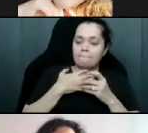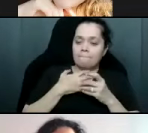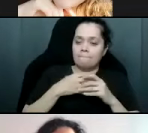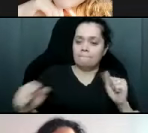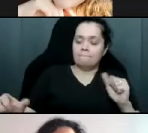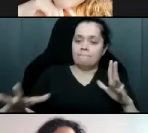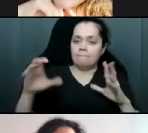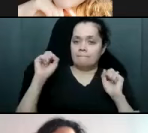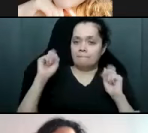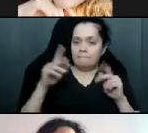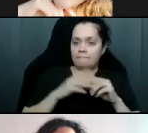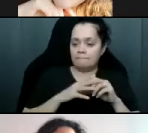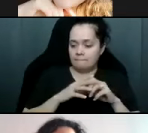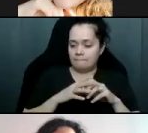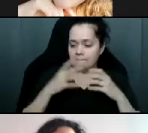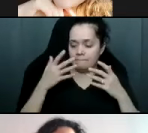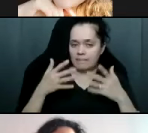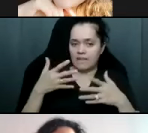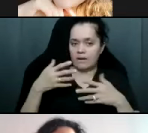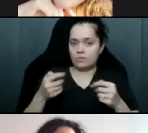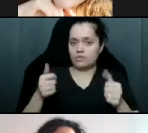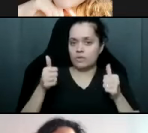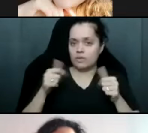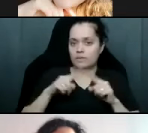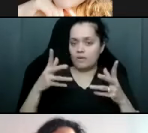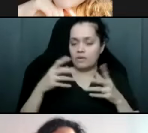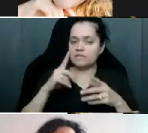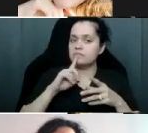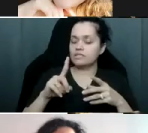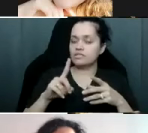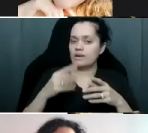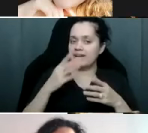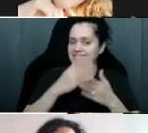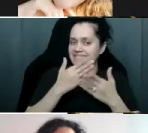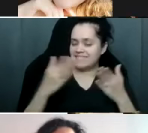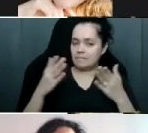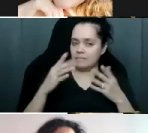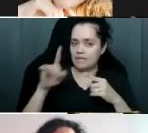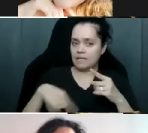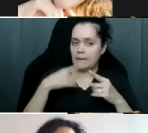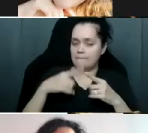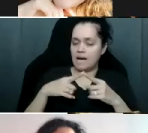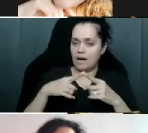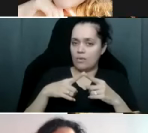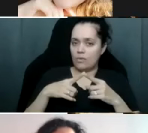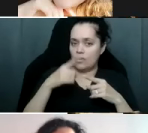All right, that was quick, but I wanted to make sure I said something about those island